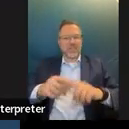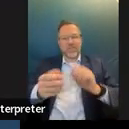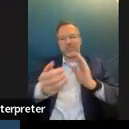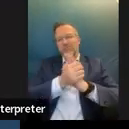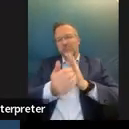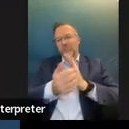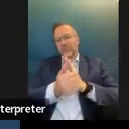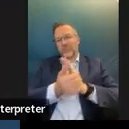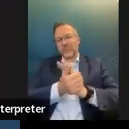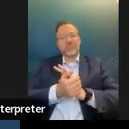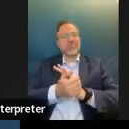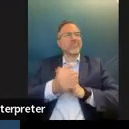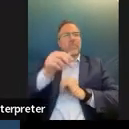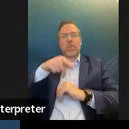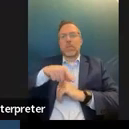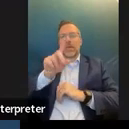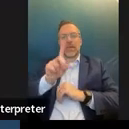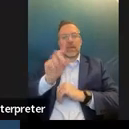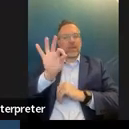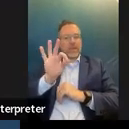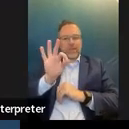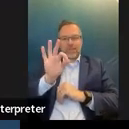the PDF of this